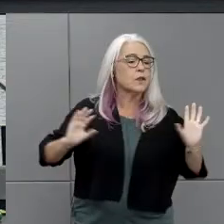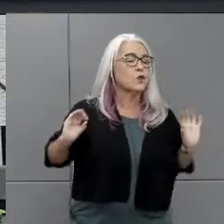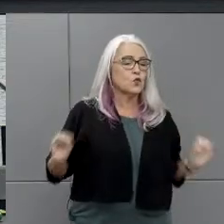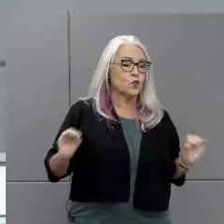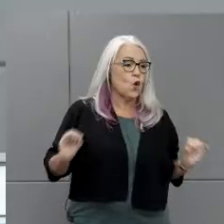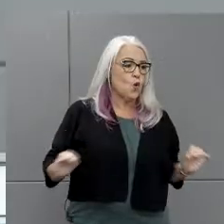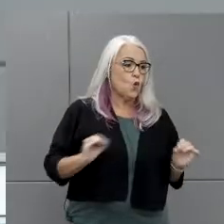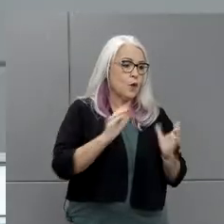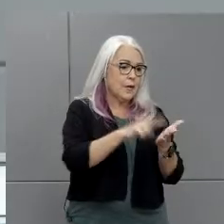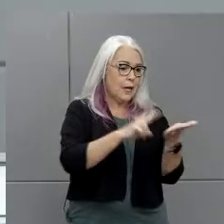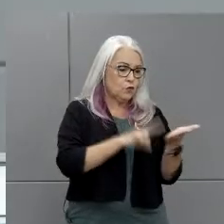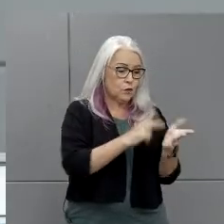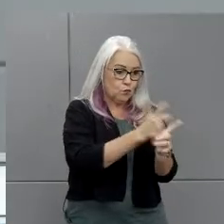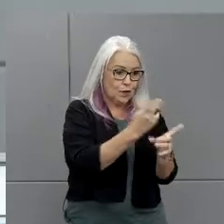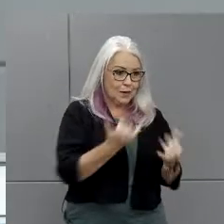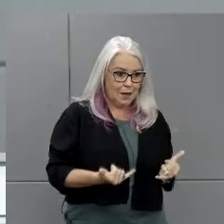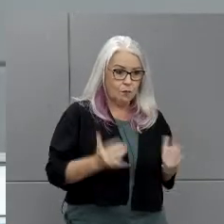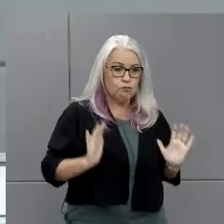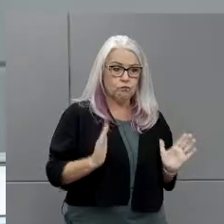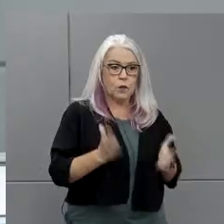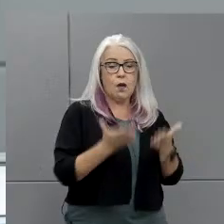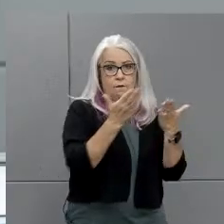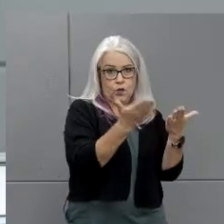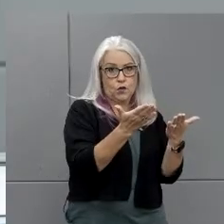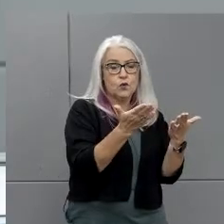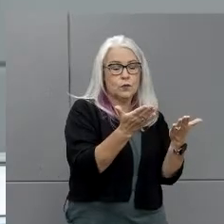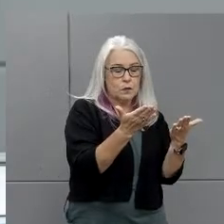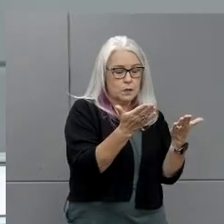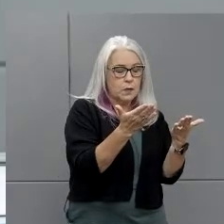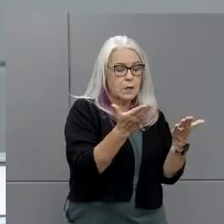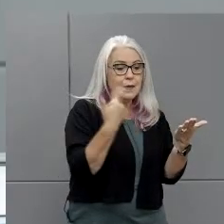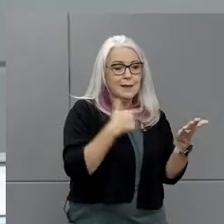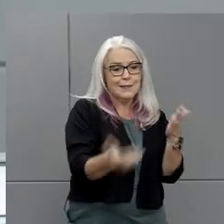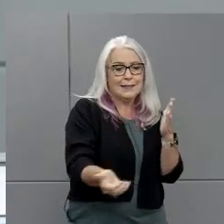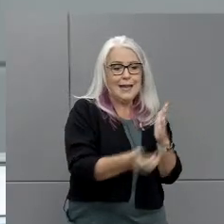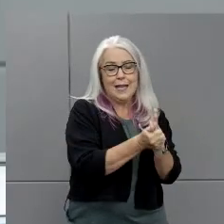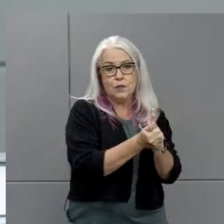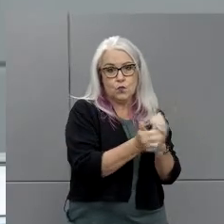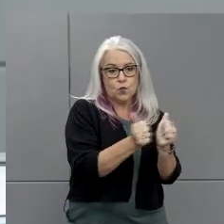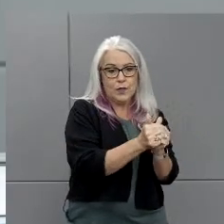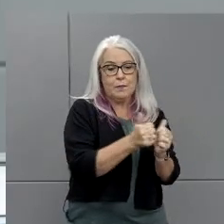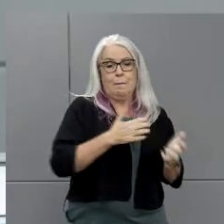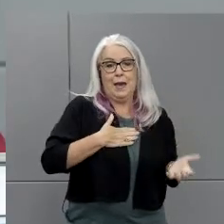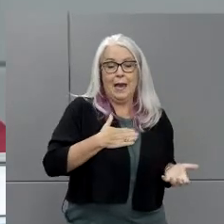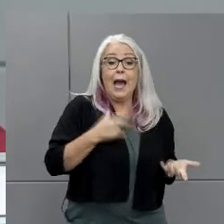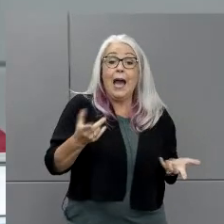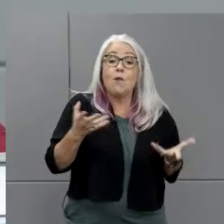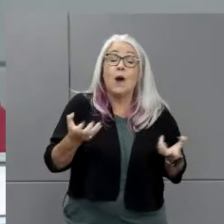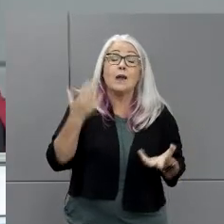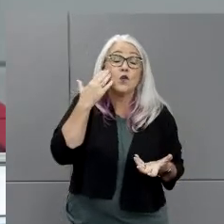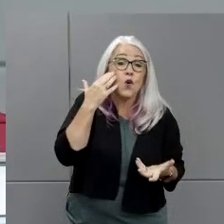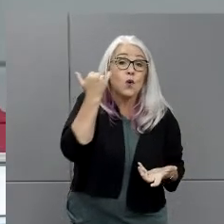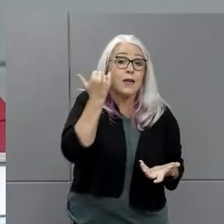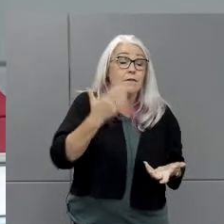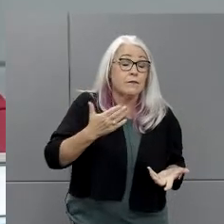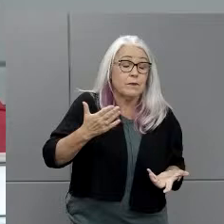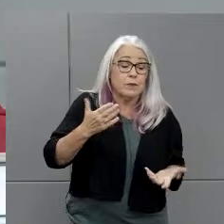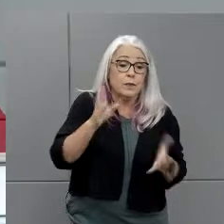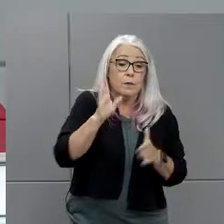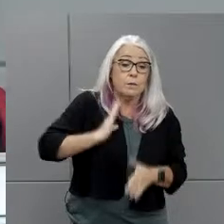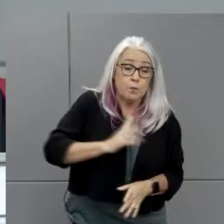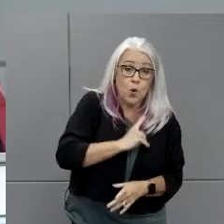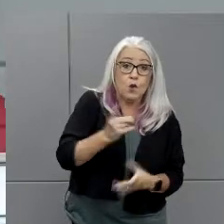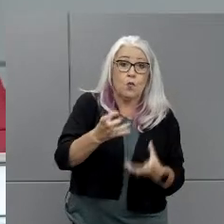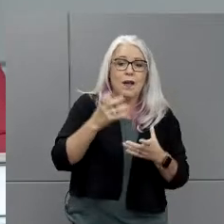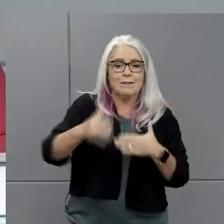contract right now offered attached to mine. I want to know if the board wants to move forward